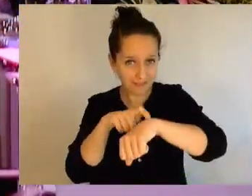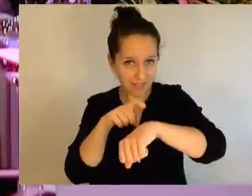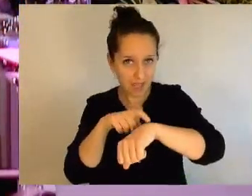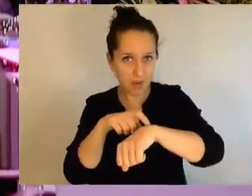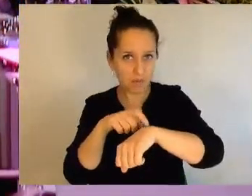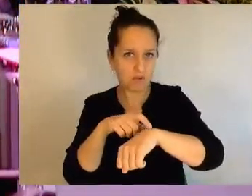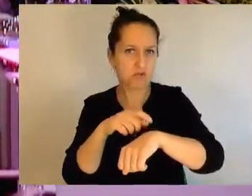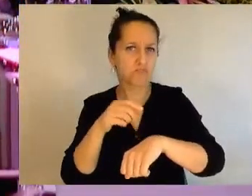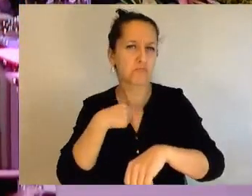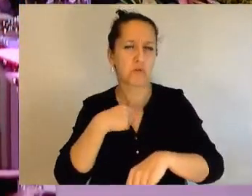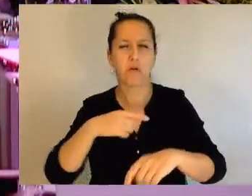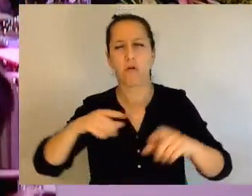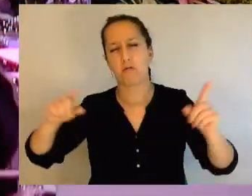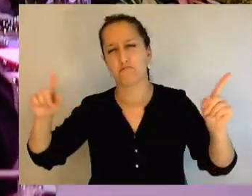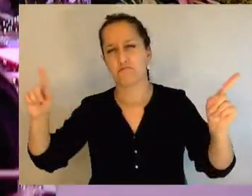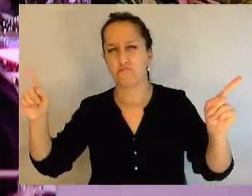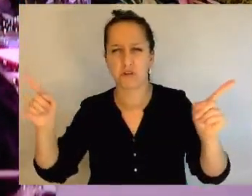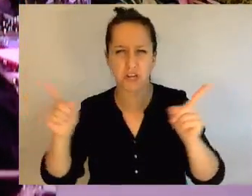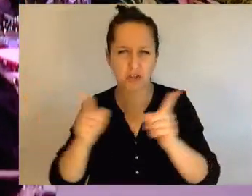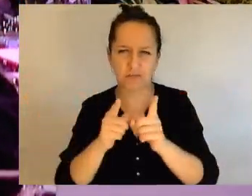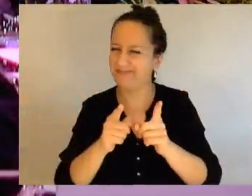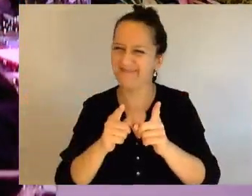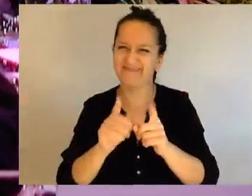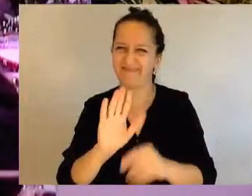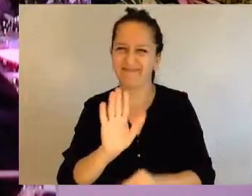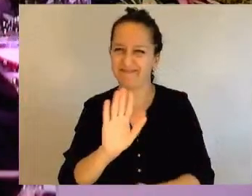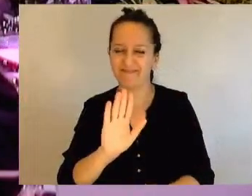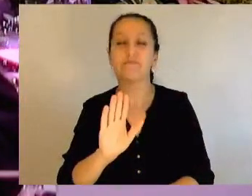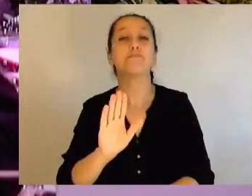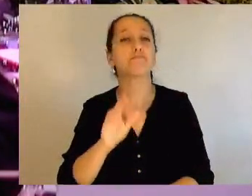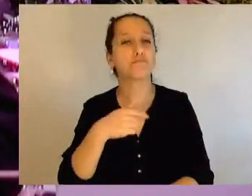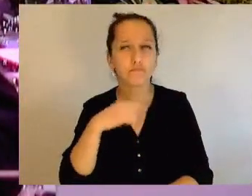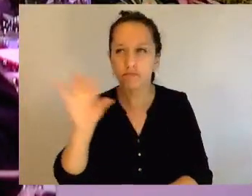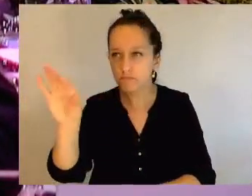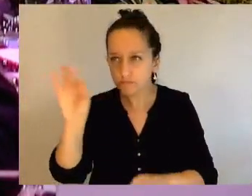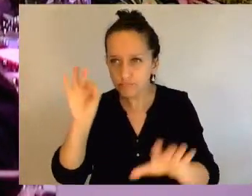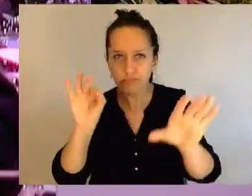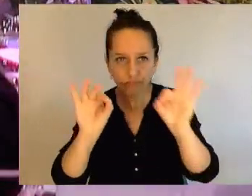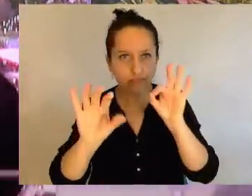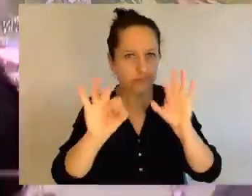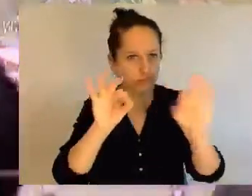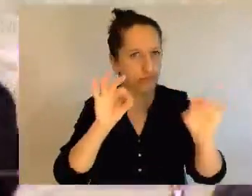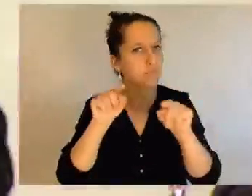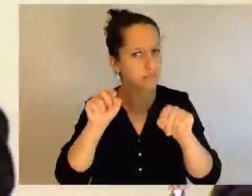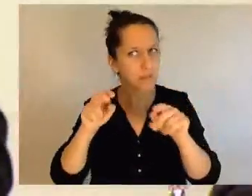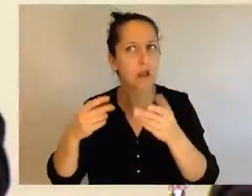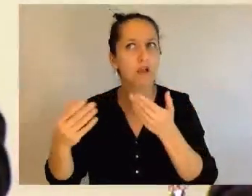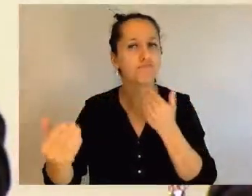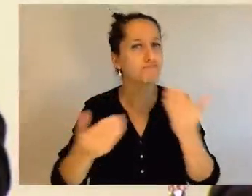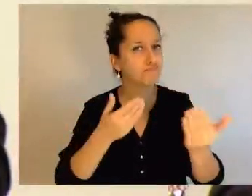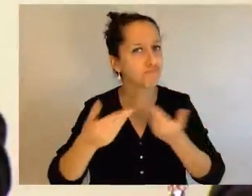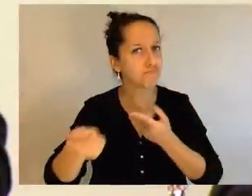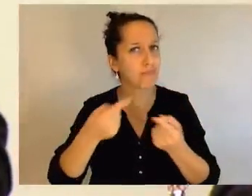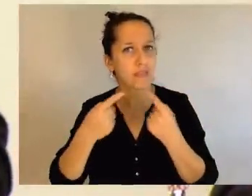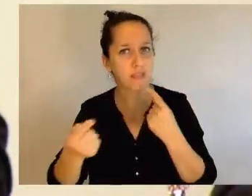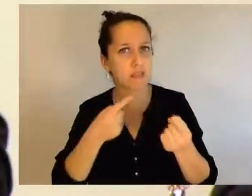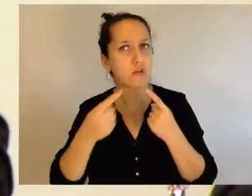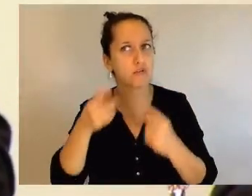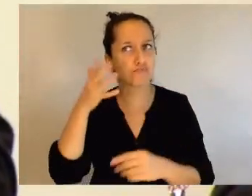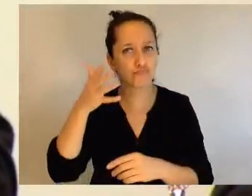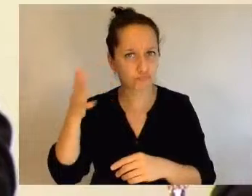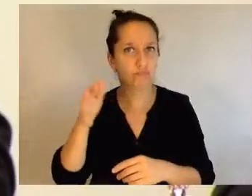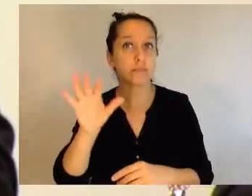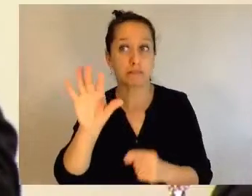Daniel, I'm going to take 2 minutes, not to make a summary, but to highlight some elements of this conversation that I think should